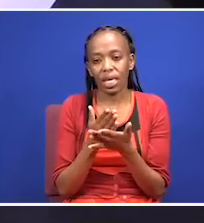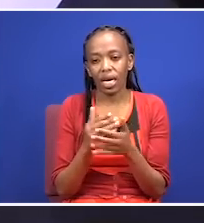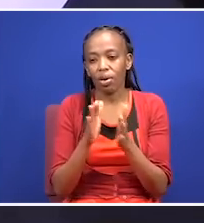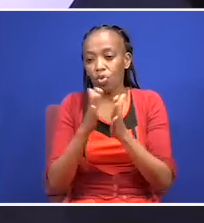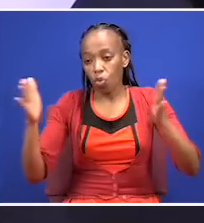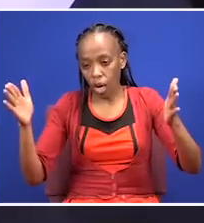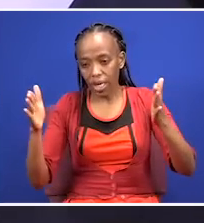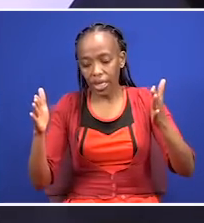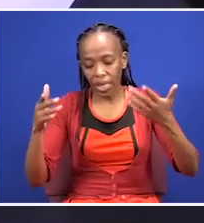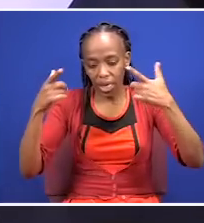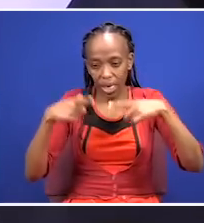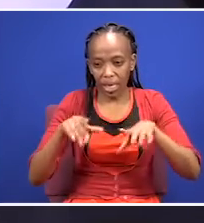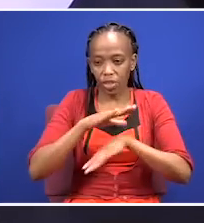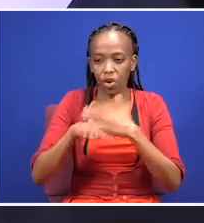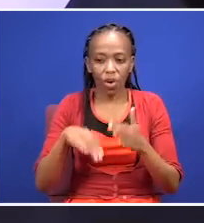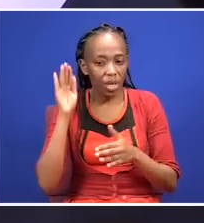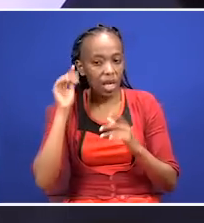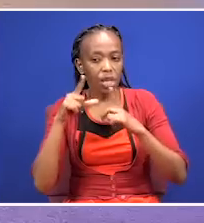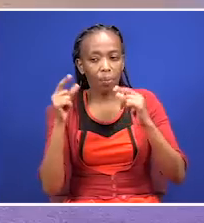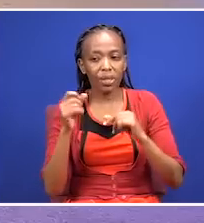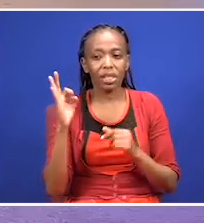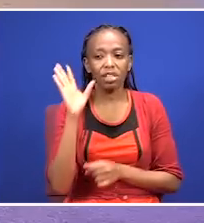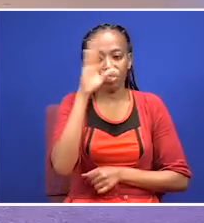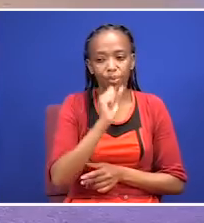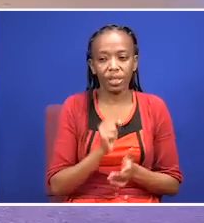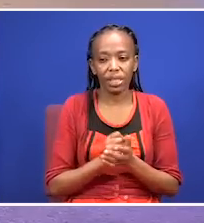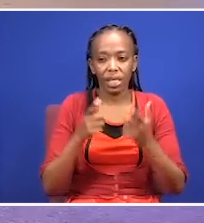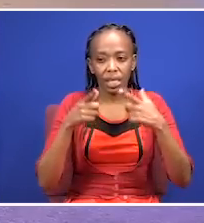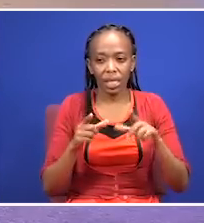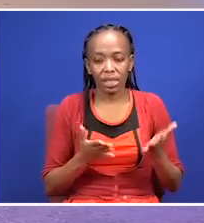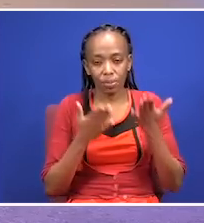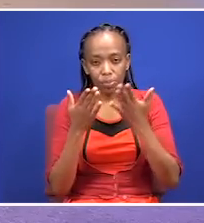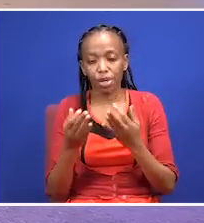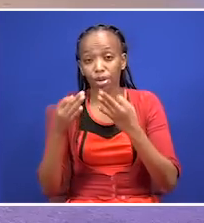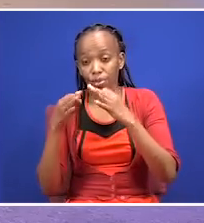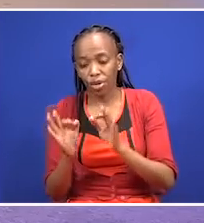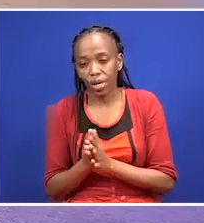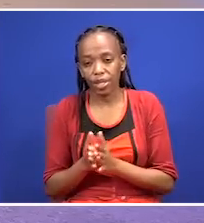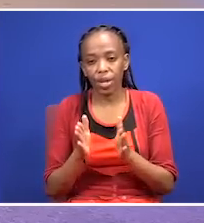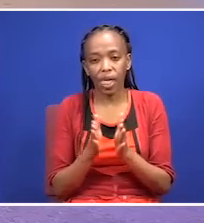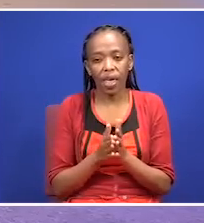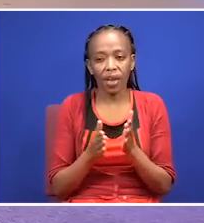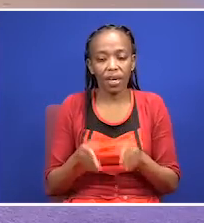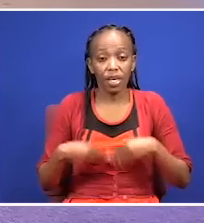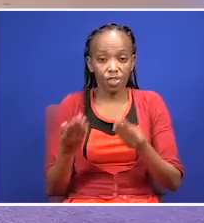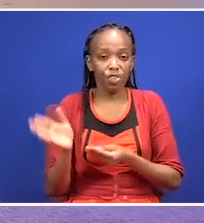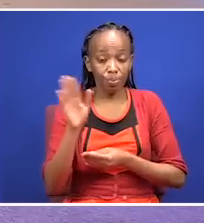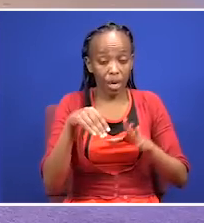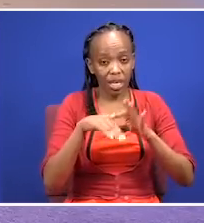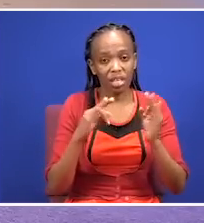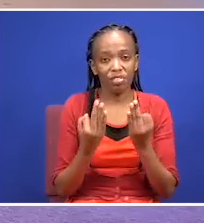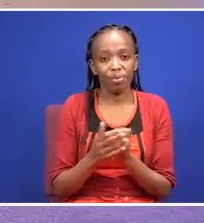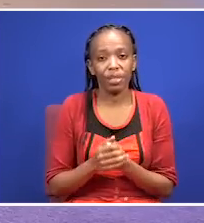wide let them hear this message if they have missed it let's bring liberations and restoration in the